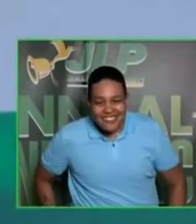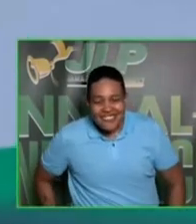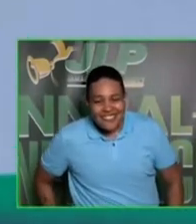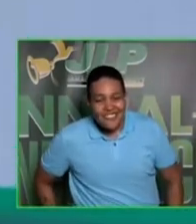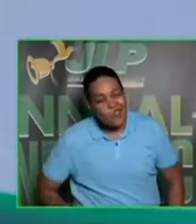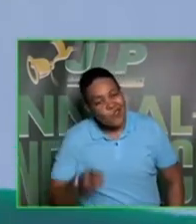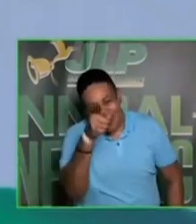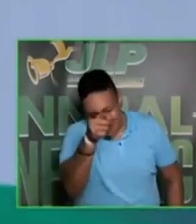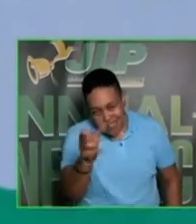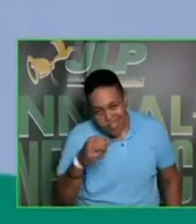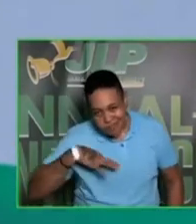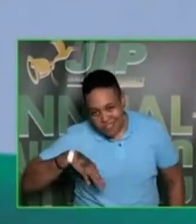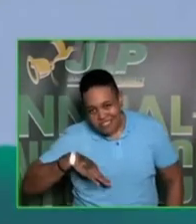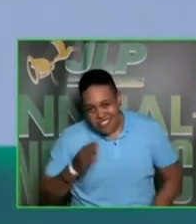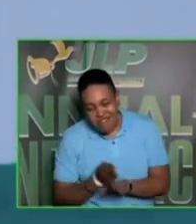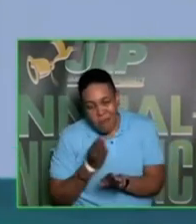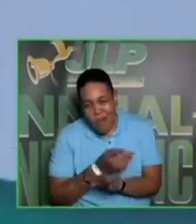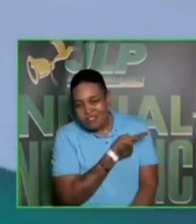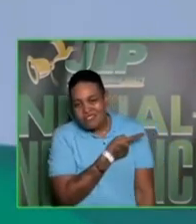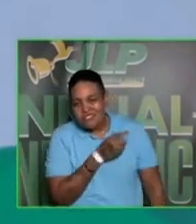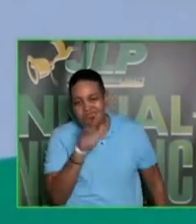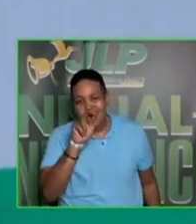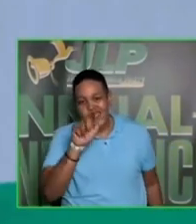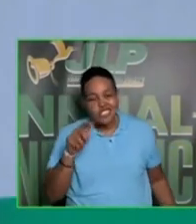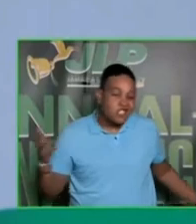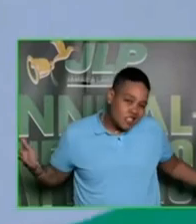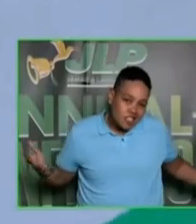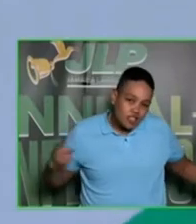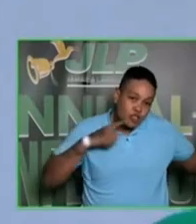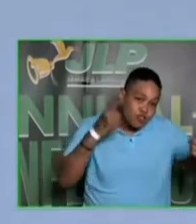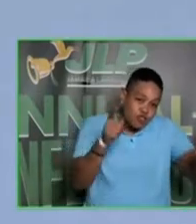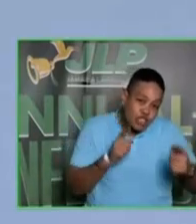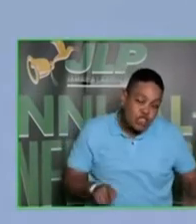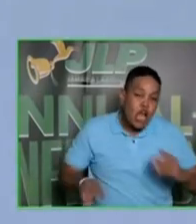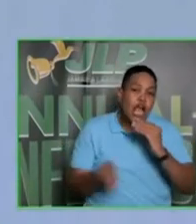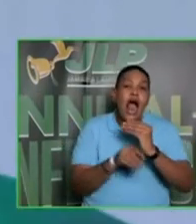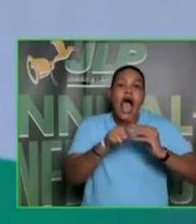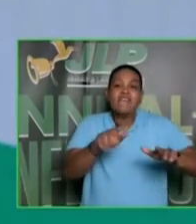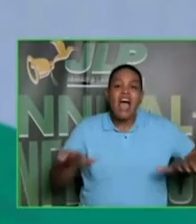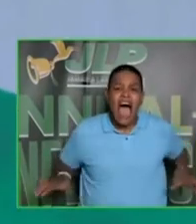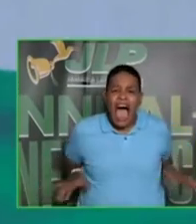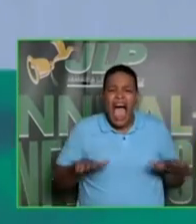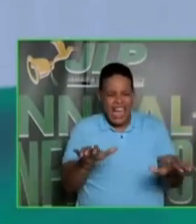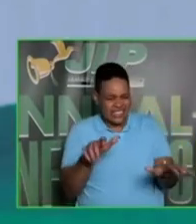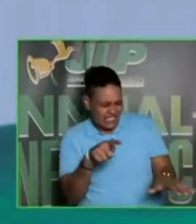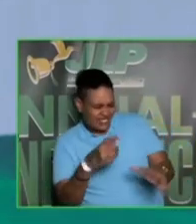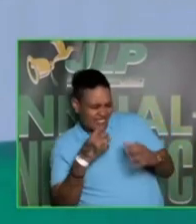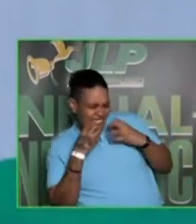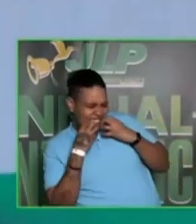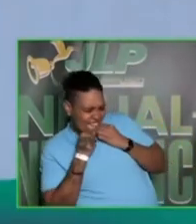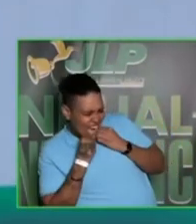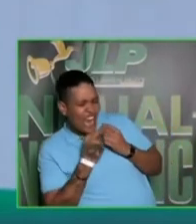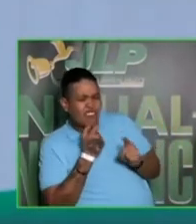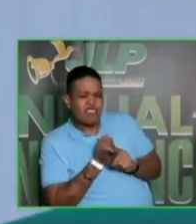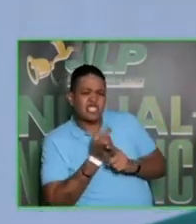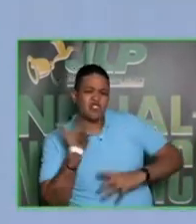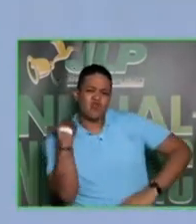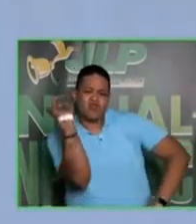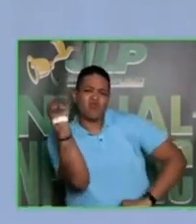You. That is the result of active, caring,